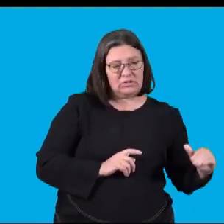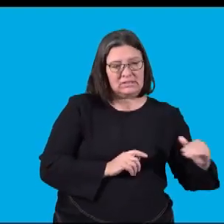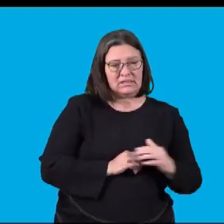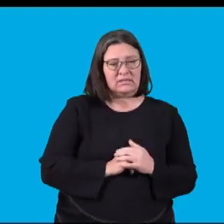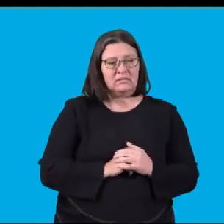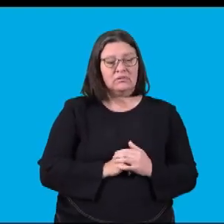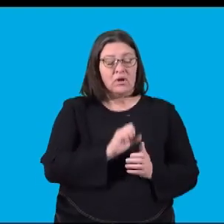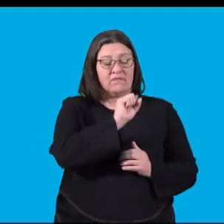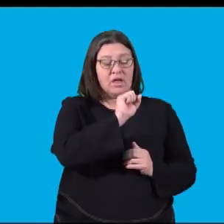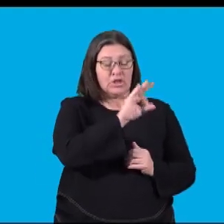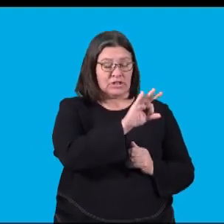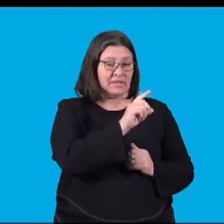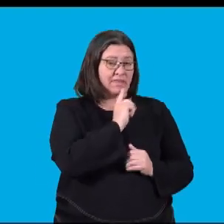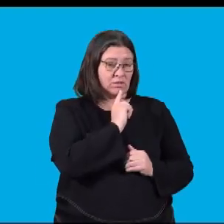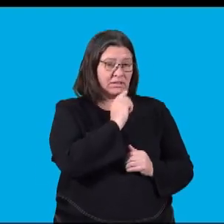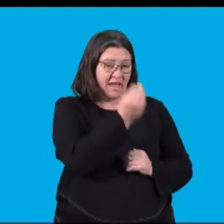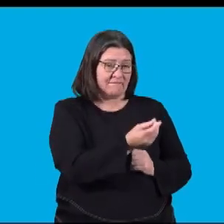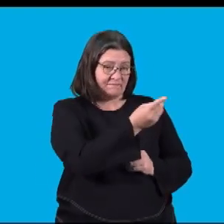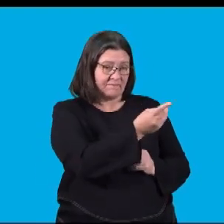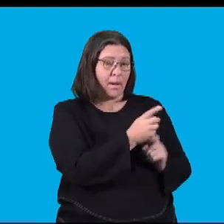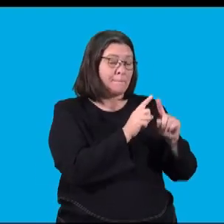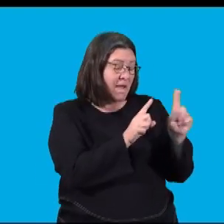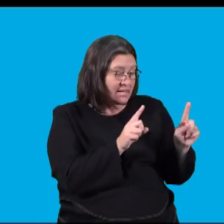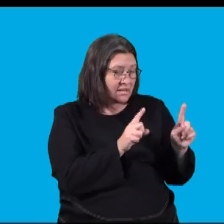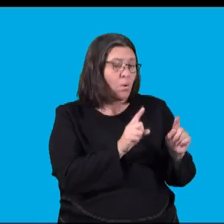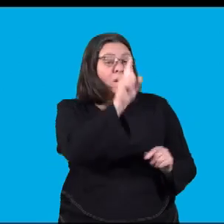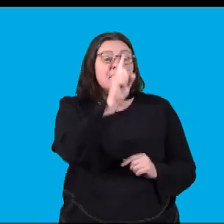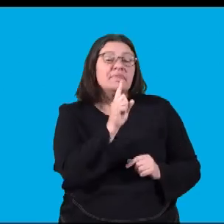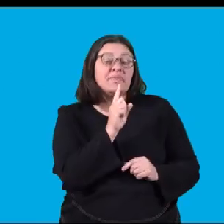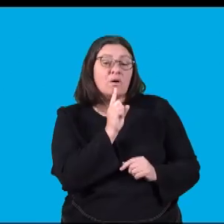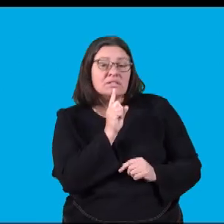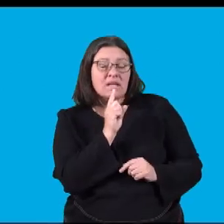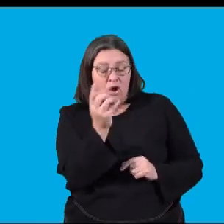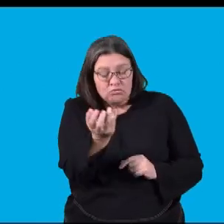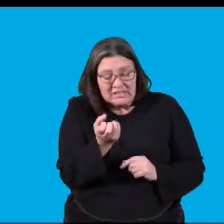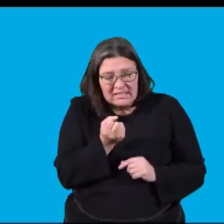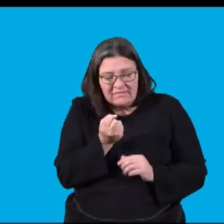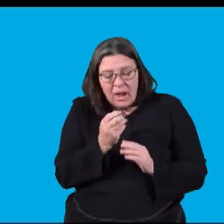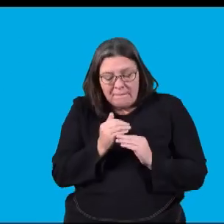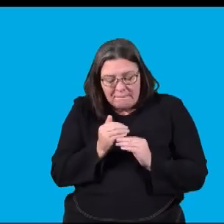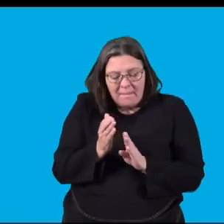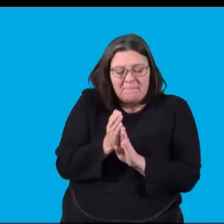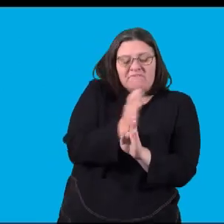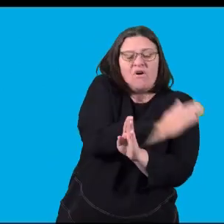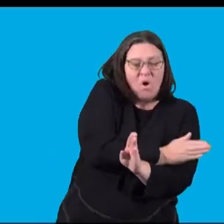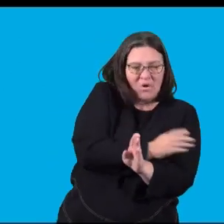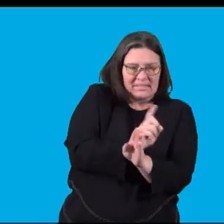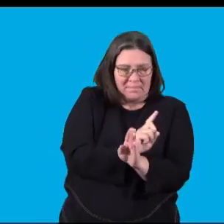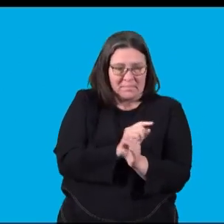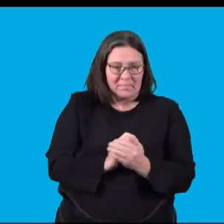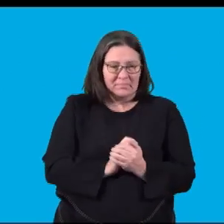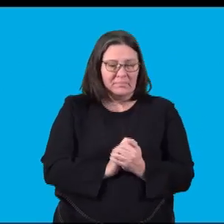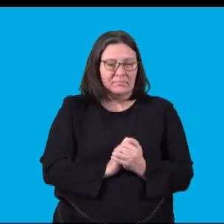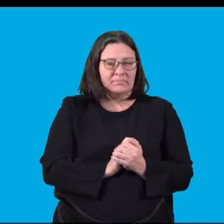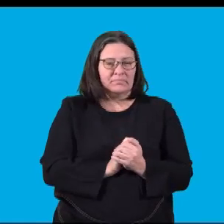my 13,000. There it is. However, 1,000 has been received in advance. So an amount received in advance, I